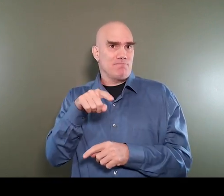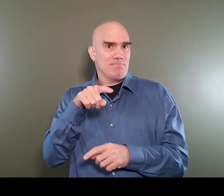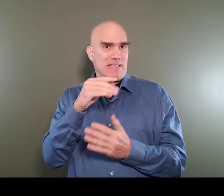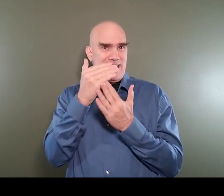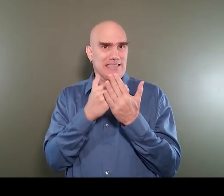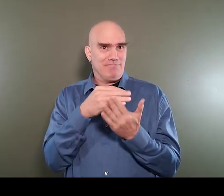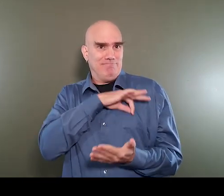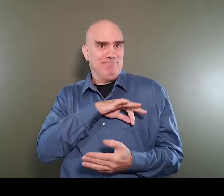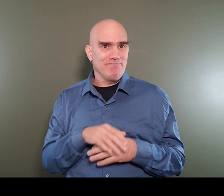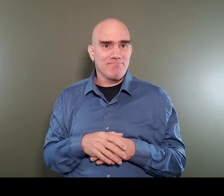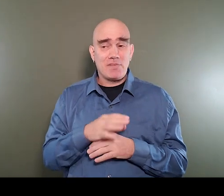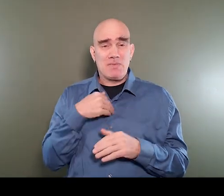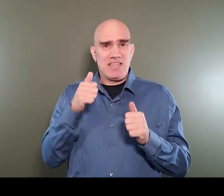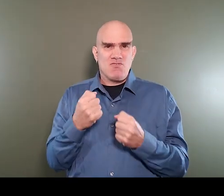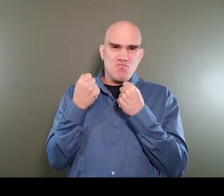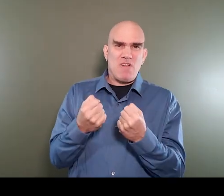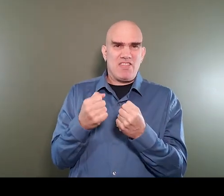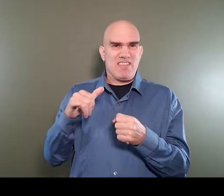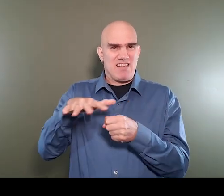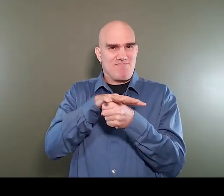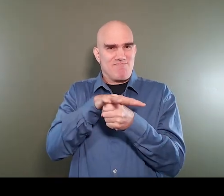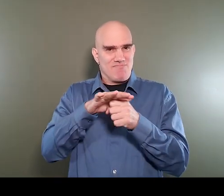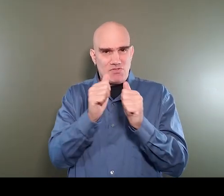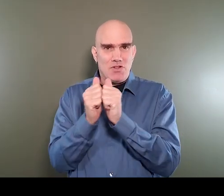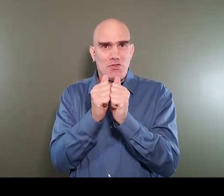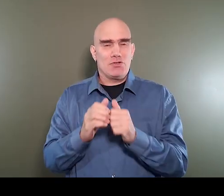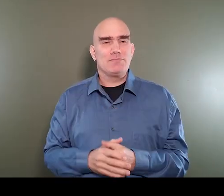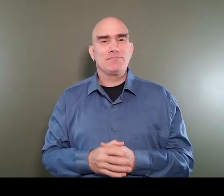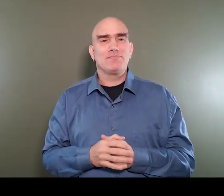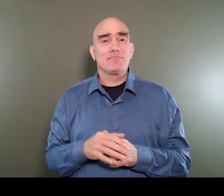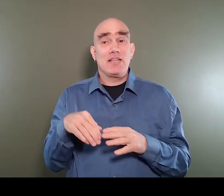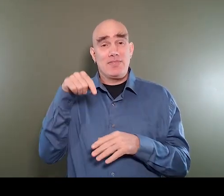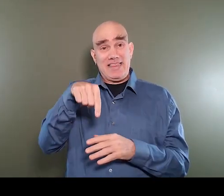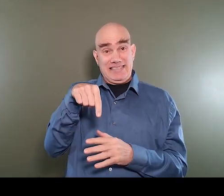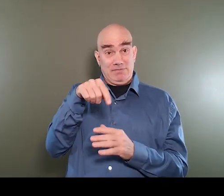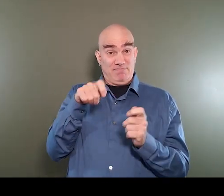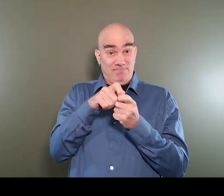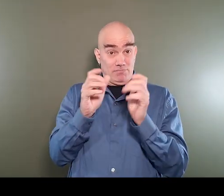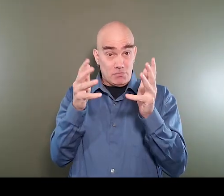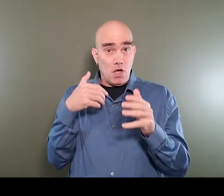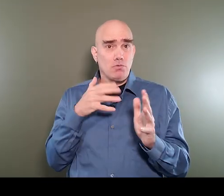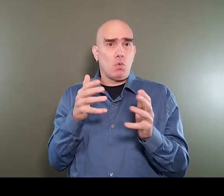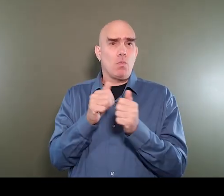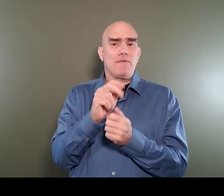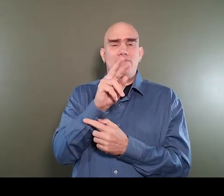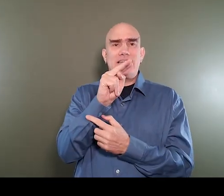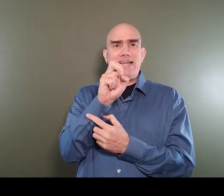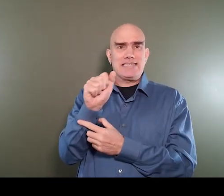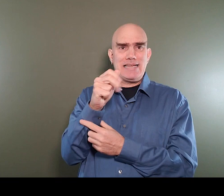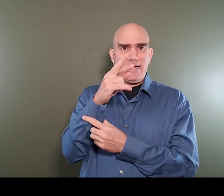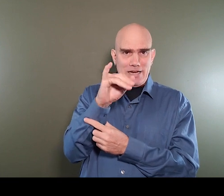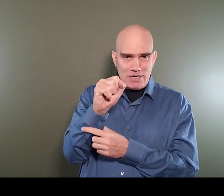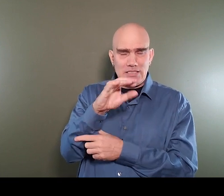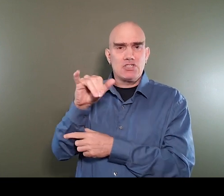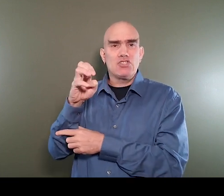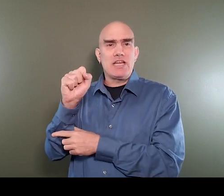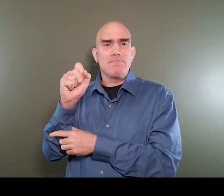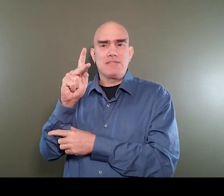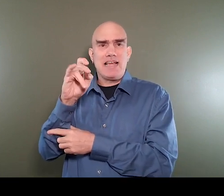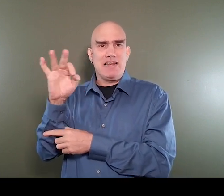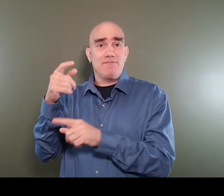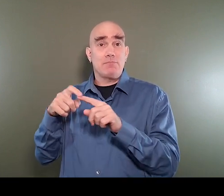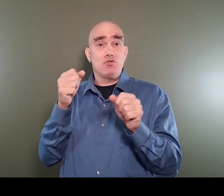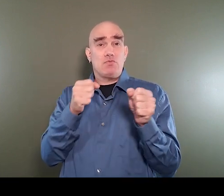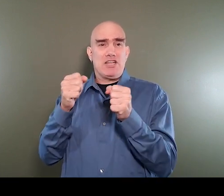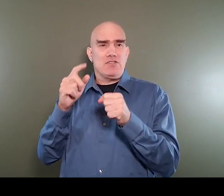organizations can benefit from the lessons learned and we can strengthen this sector together. In this episode, I spoke with Vanessa Harris